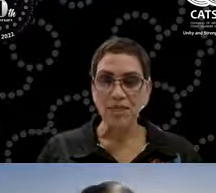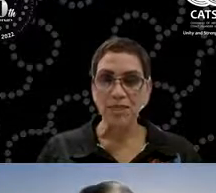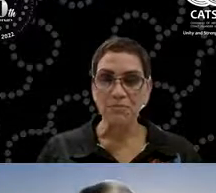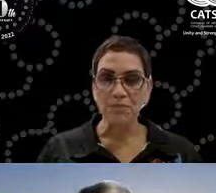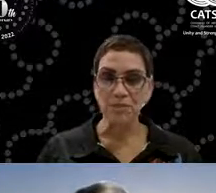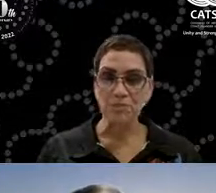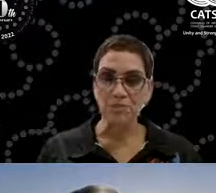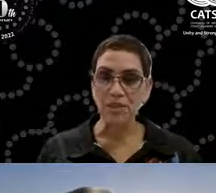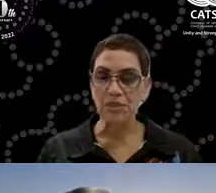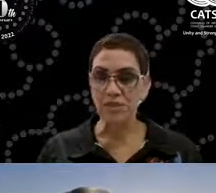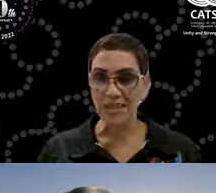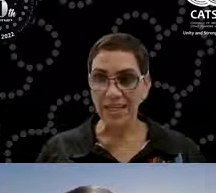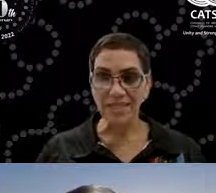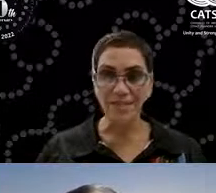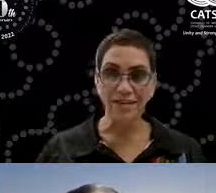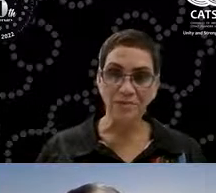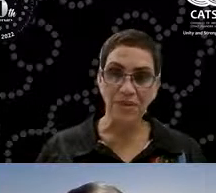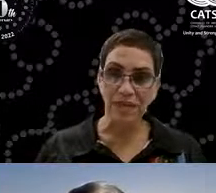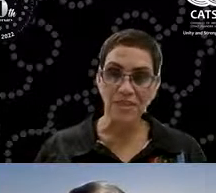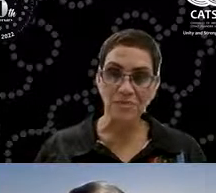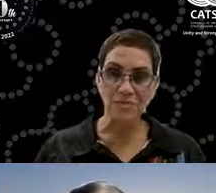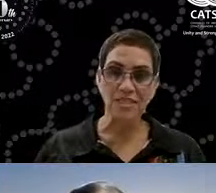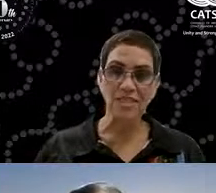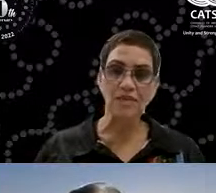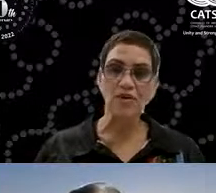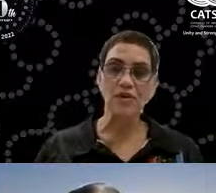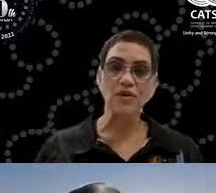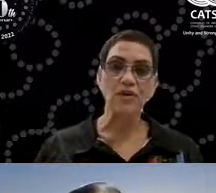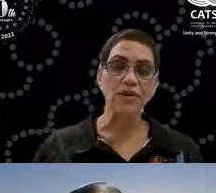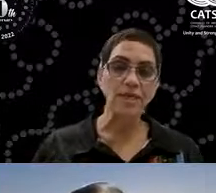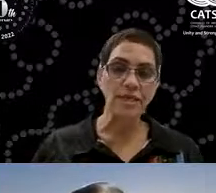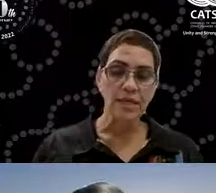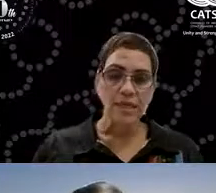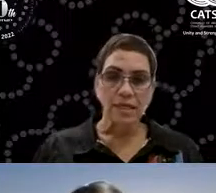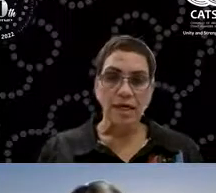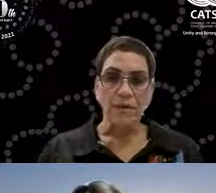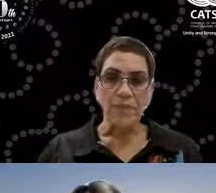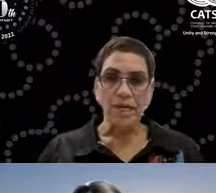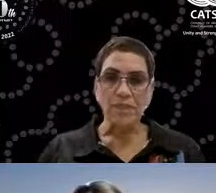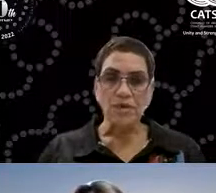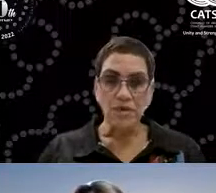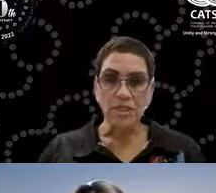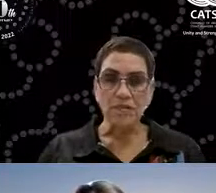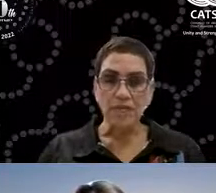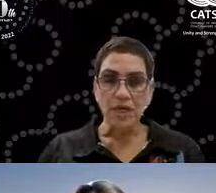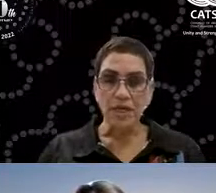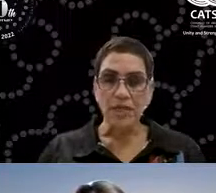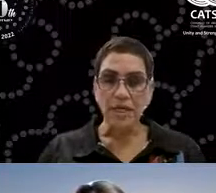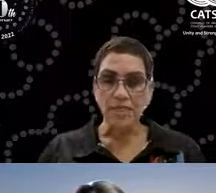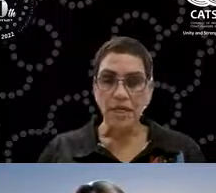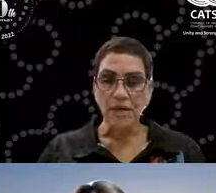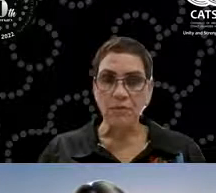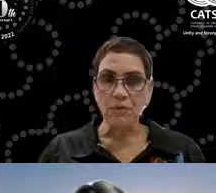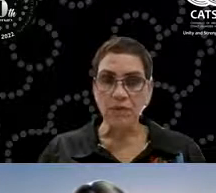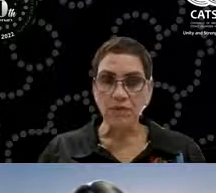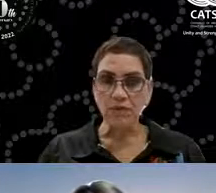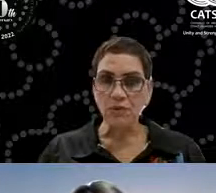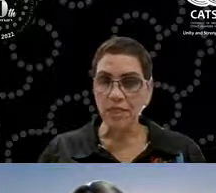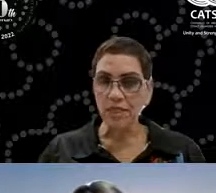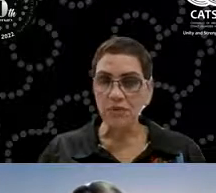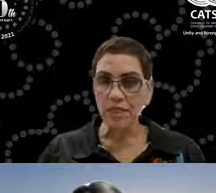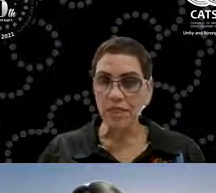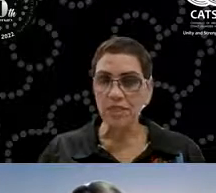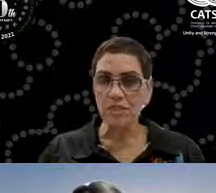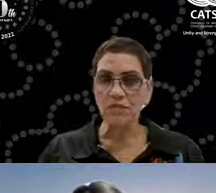a couple of team members with me across to Katsunam that are expertise in online learning. And the course has